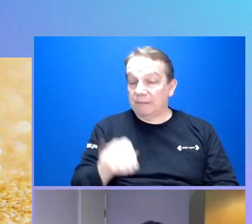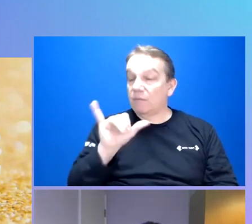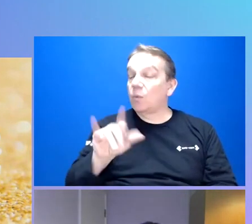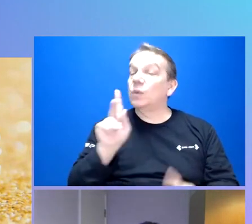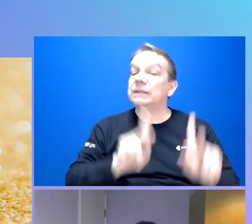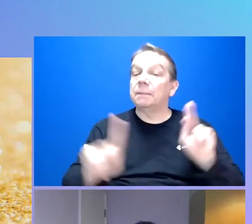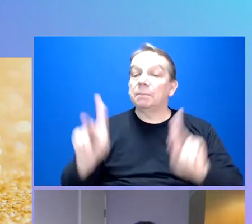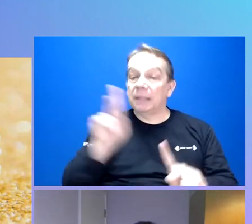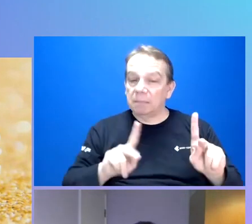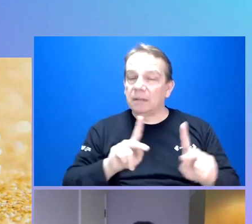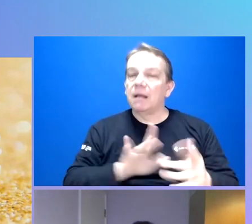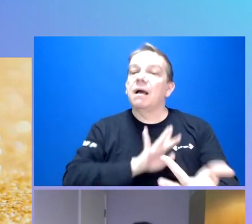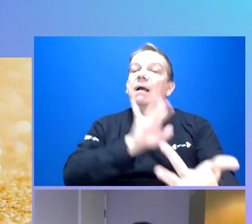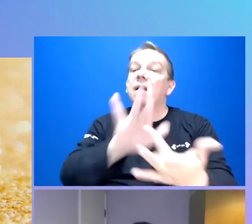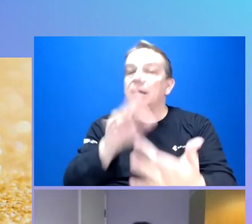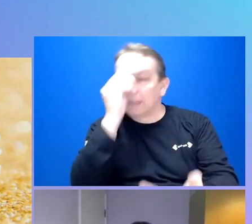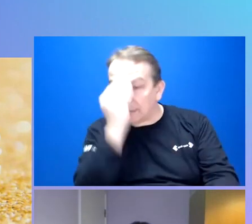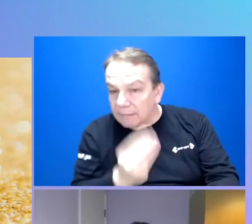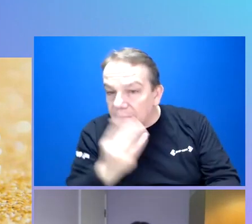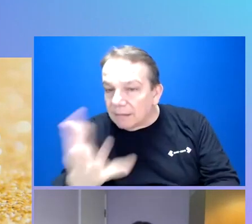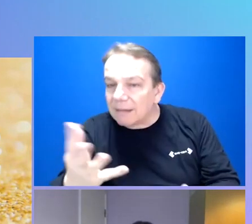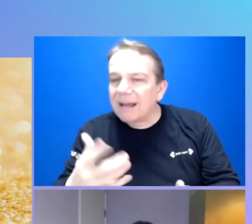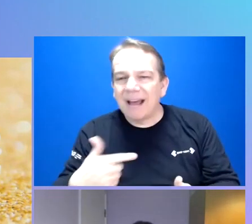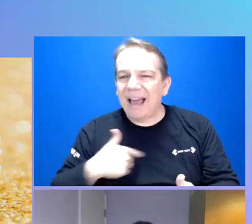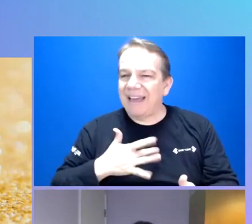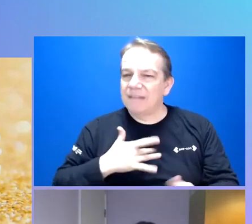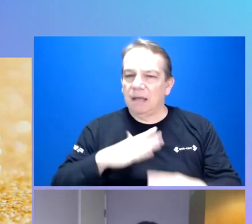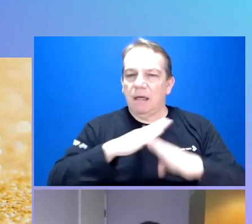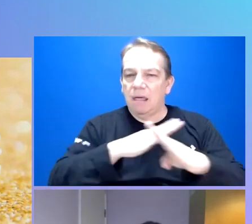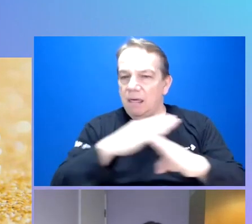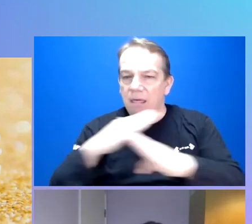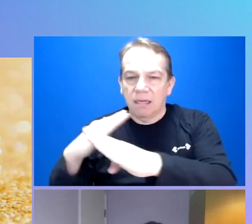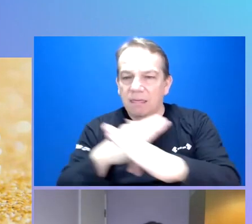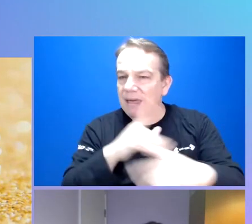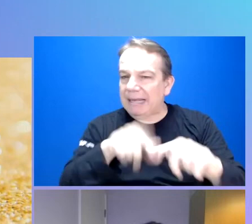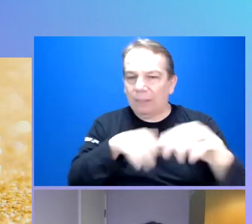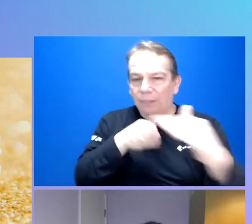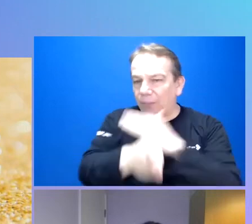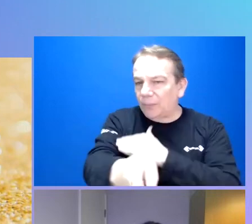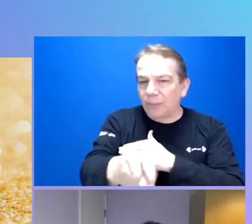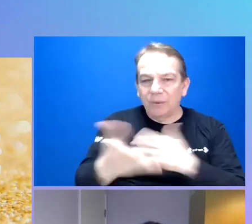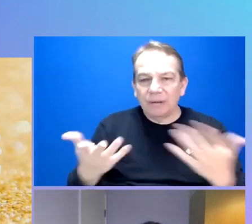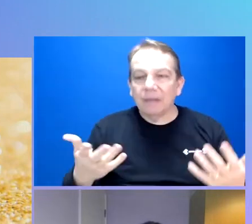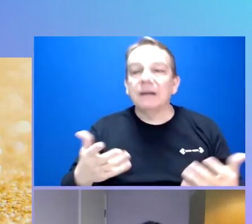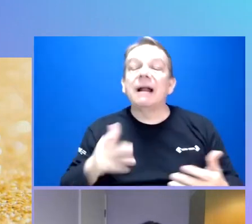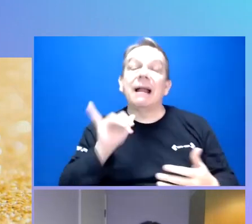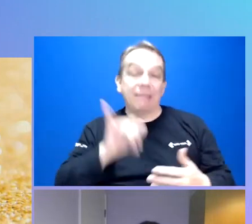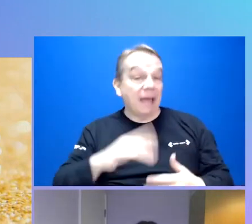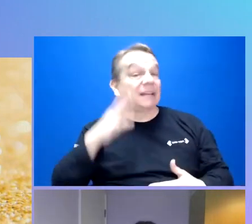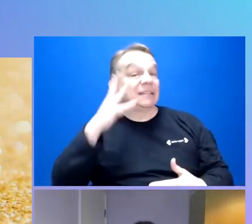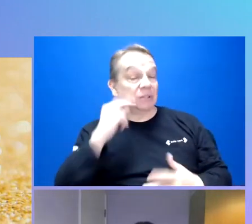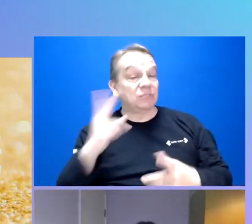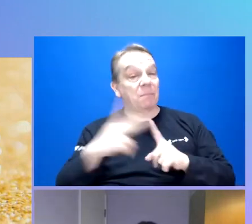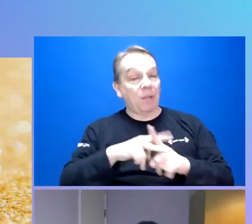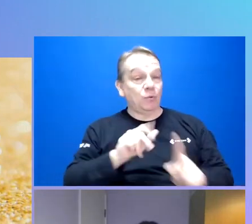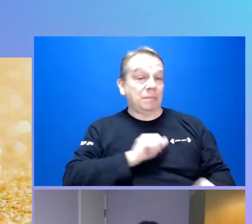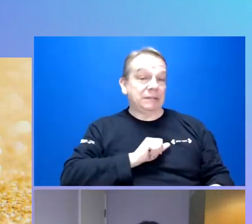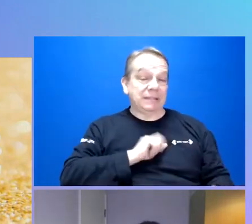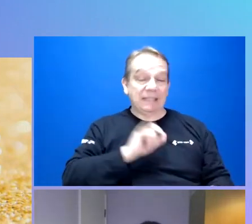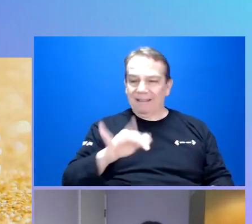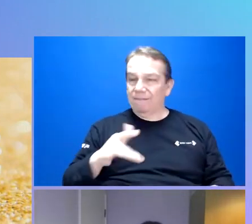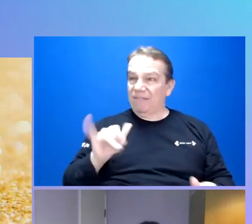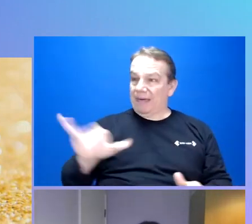people contact site owners about the blockers that they have experienced, which does check out with my own experience. If you feel let down